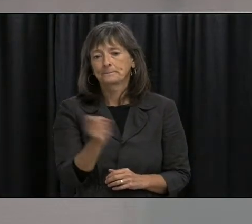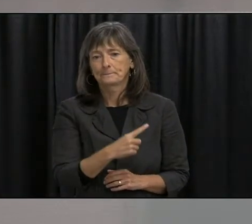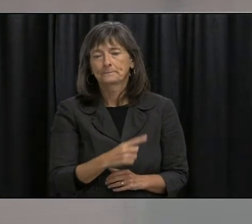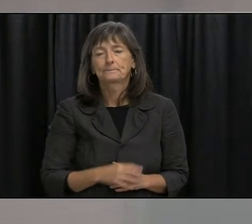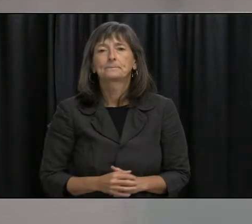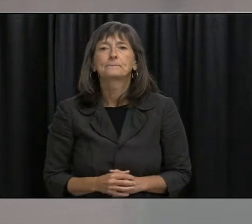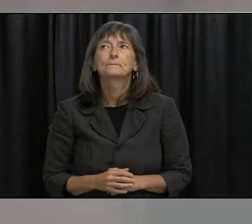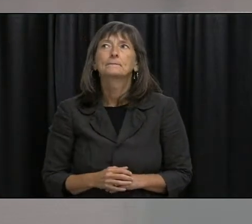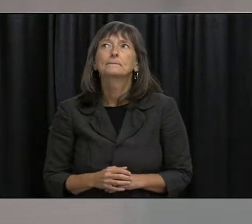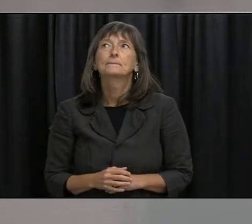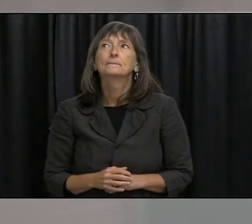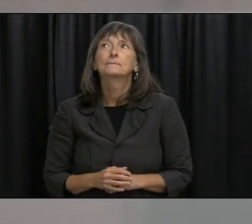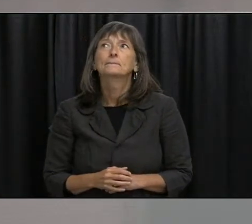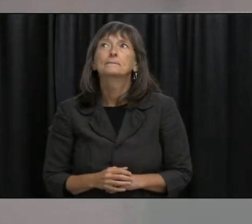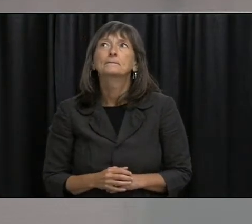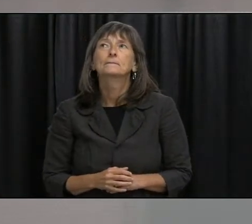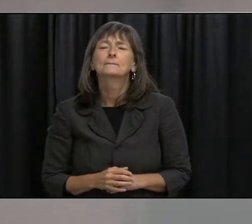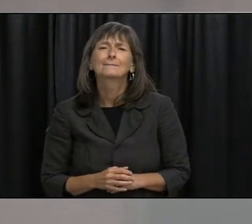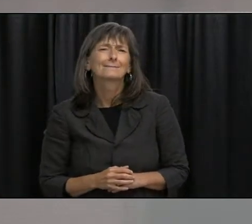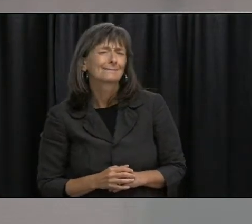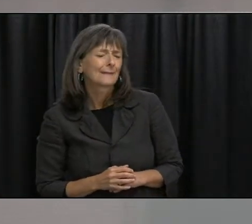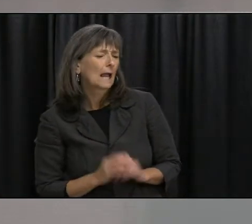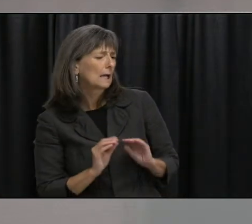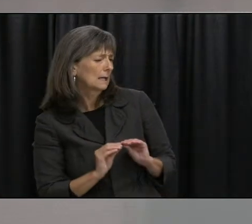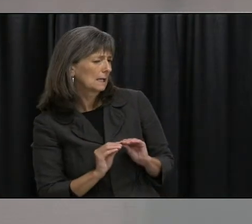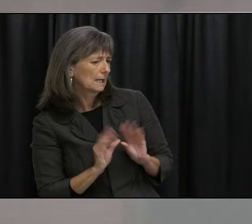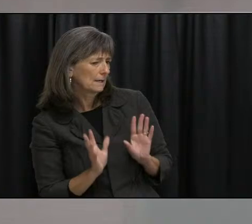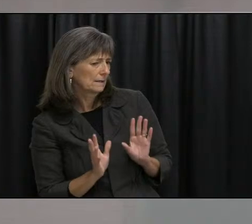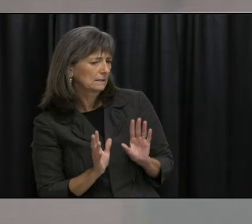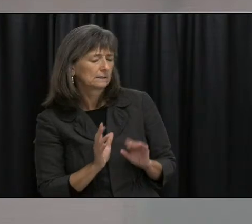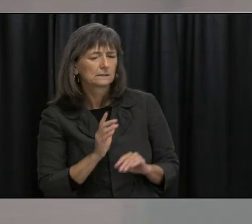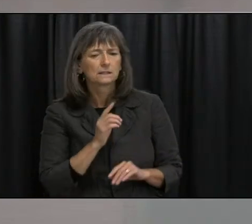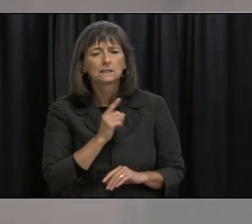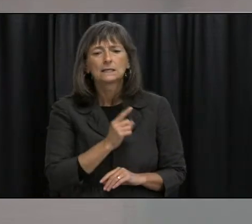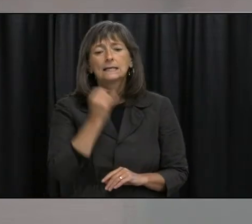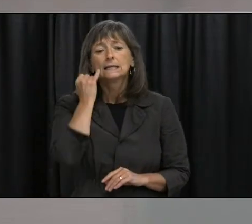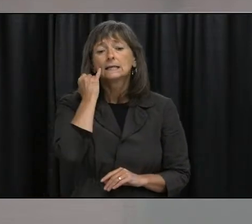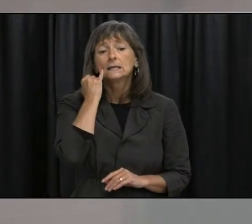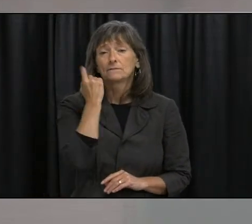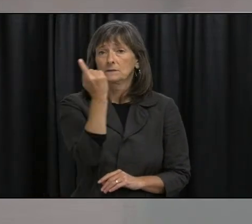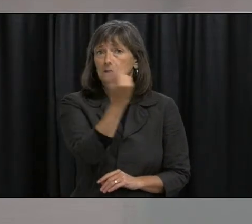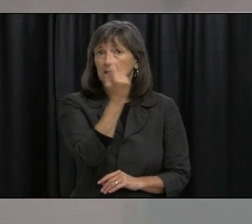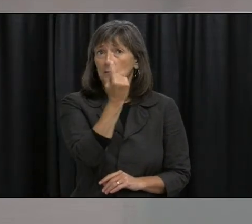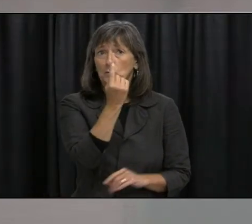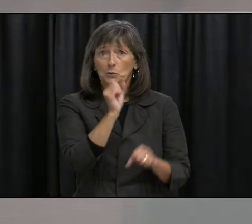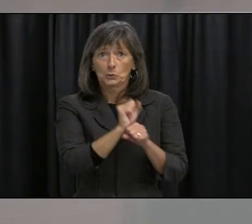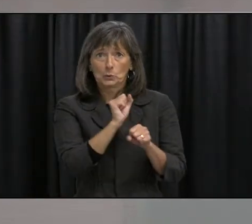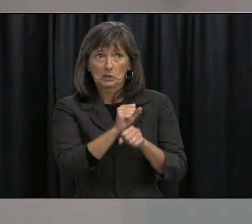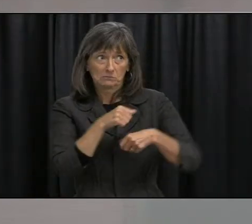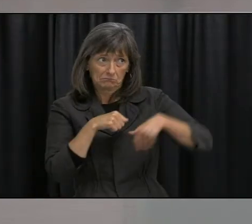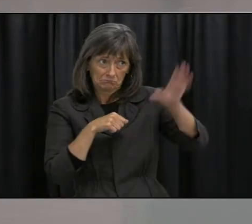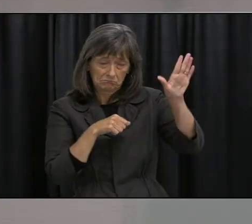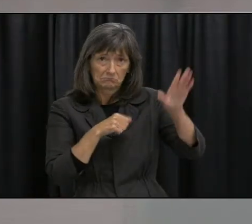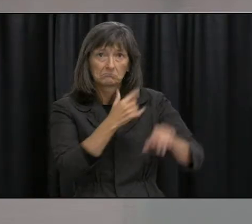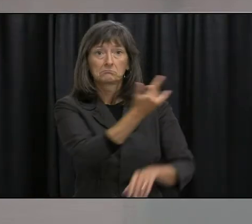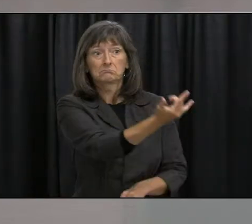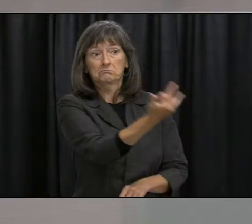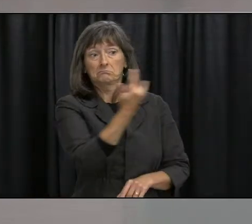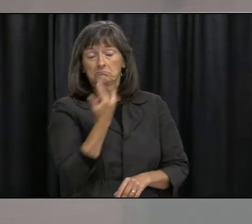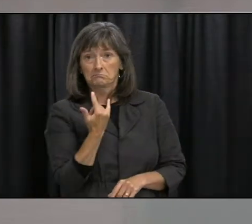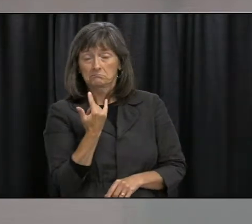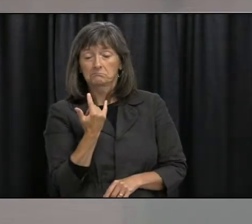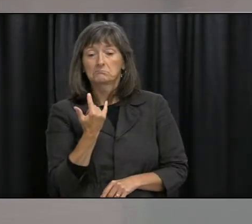ahead. Hi, Doctor. Just some clarification now. So someone returning to the province gets tested fairly